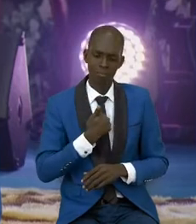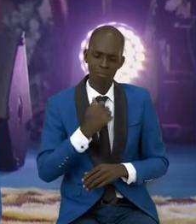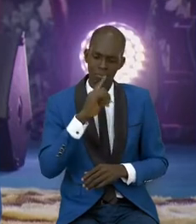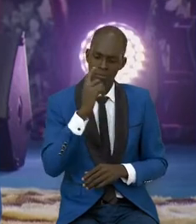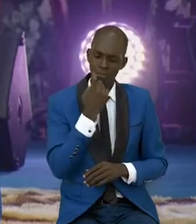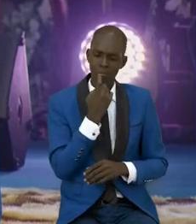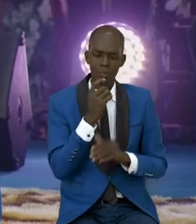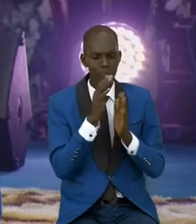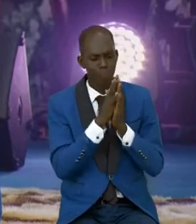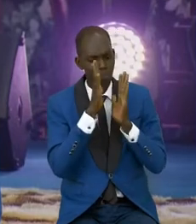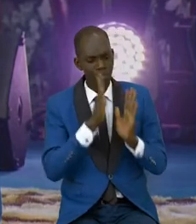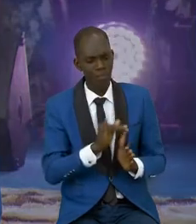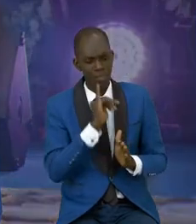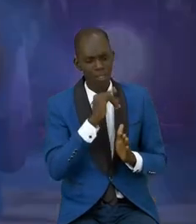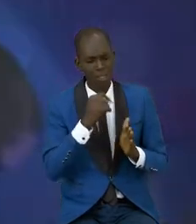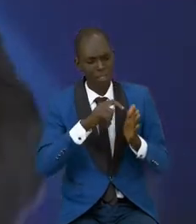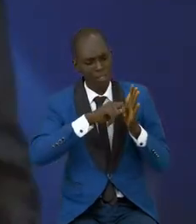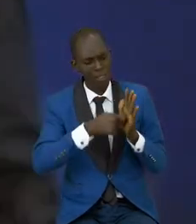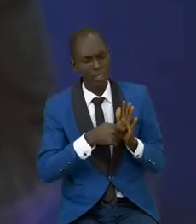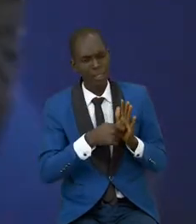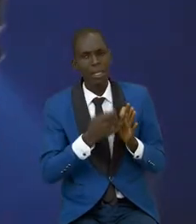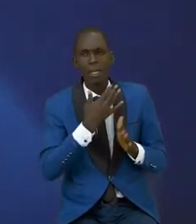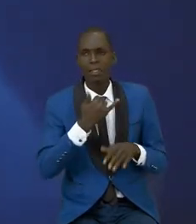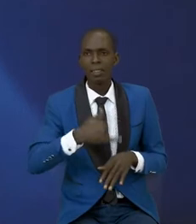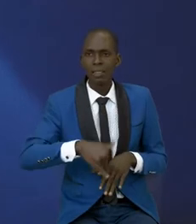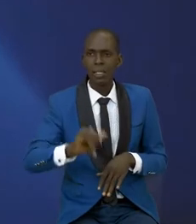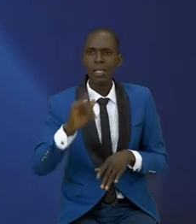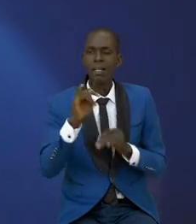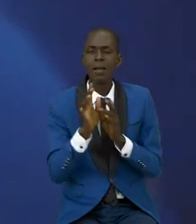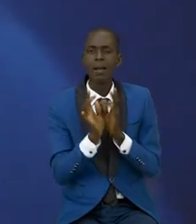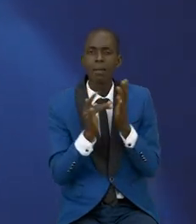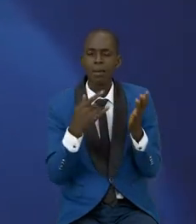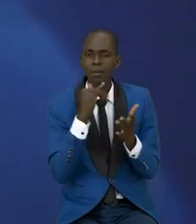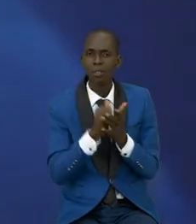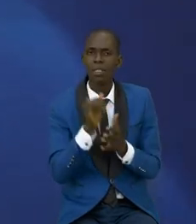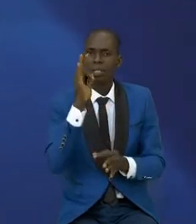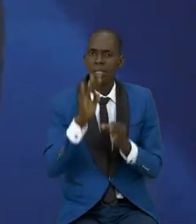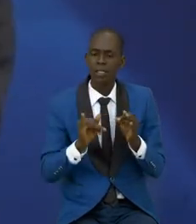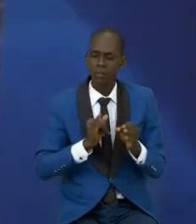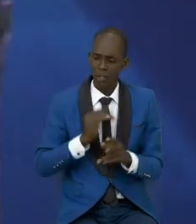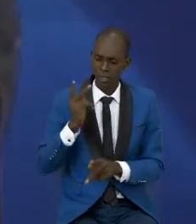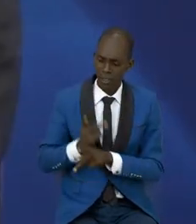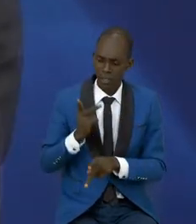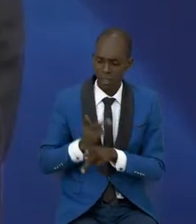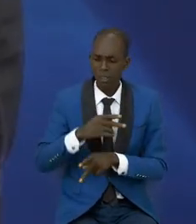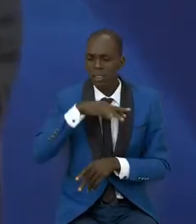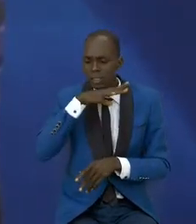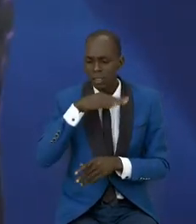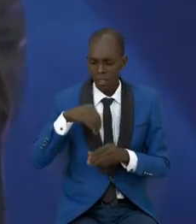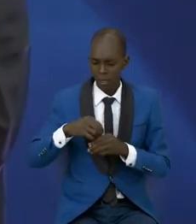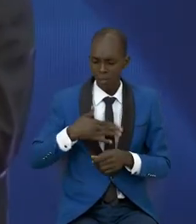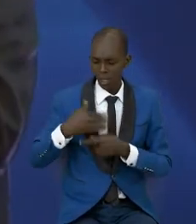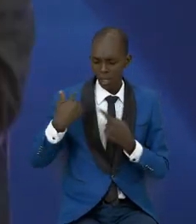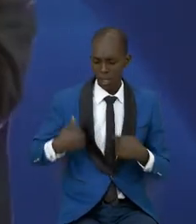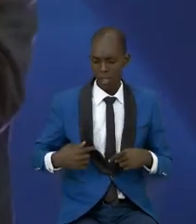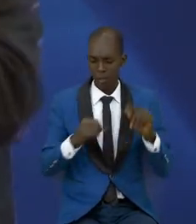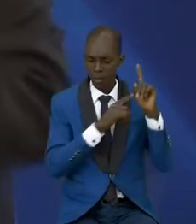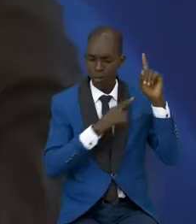the key. And yet the Bible says, if I regard iniquity in my heart, the Lord will not hear